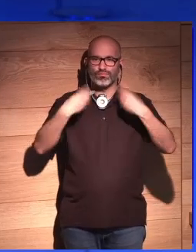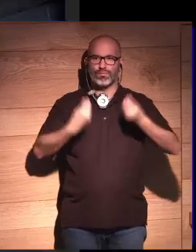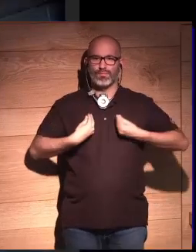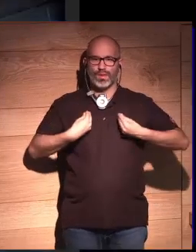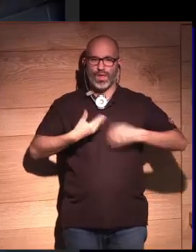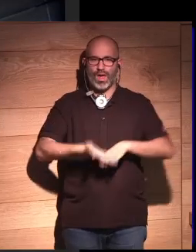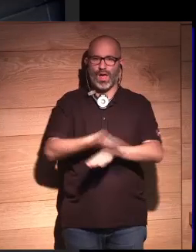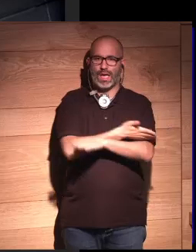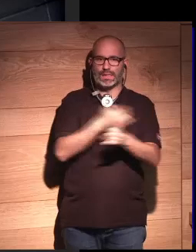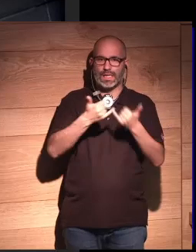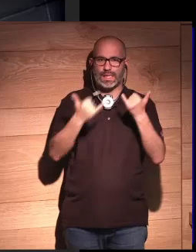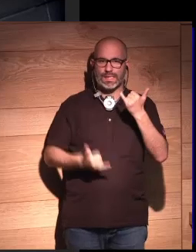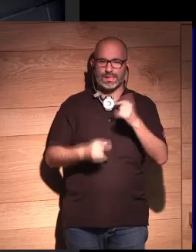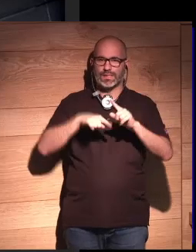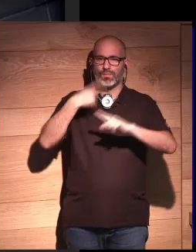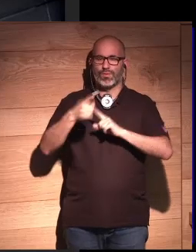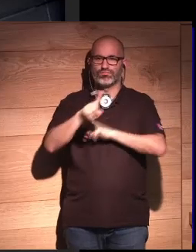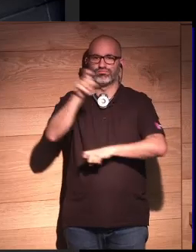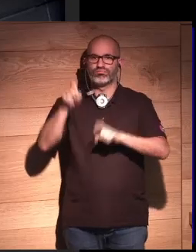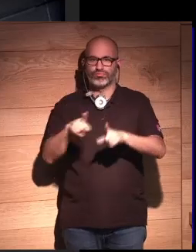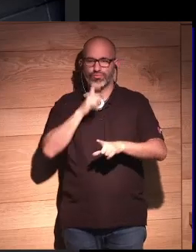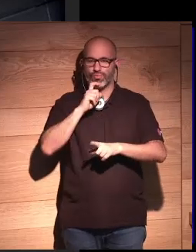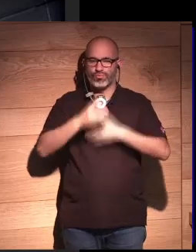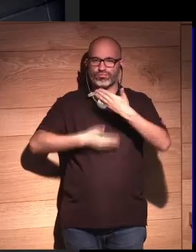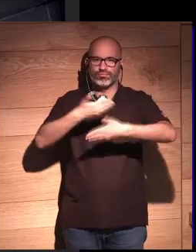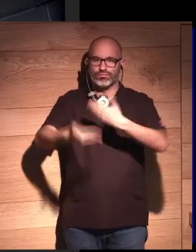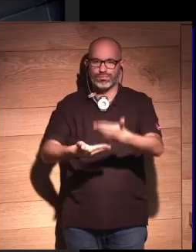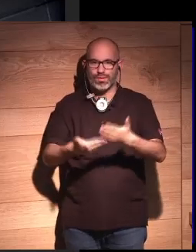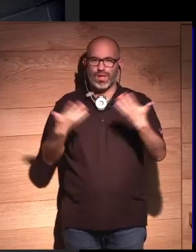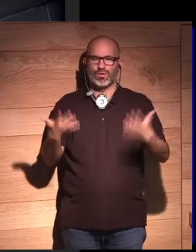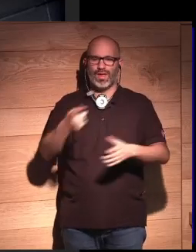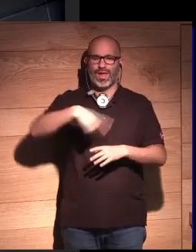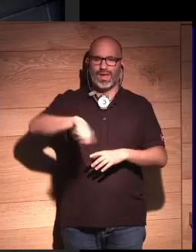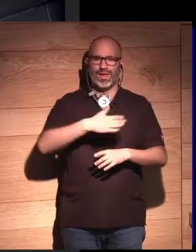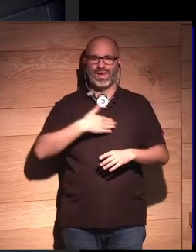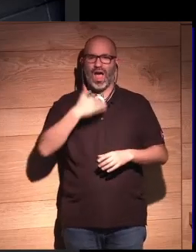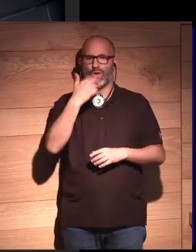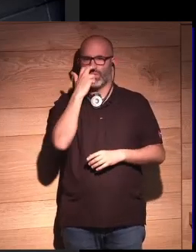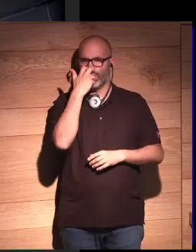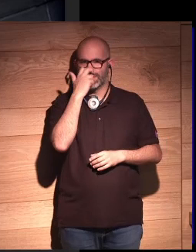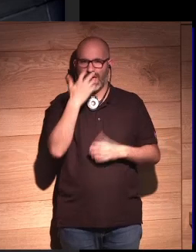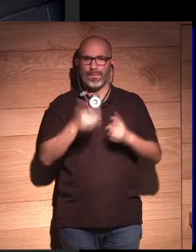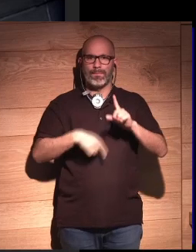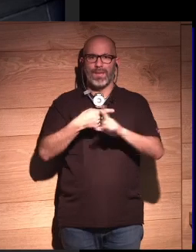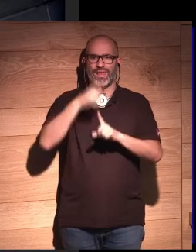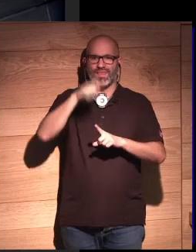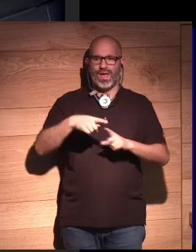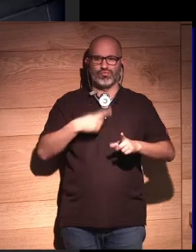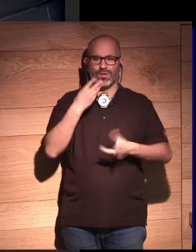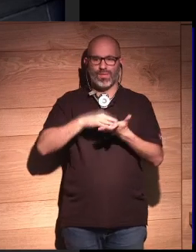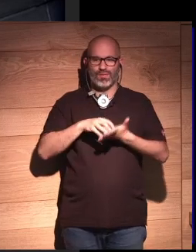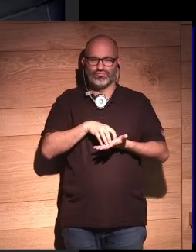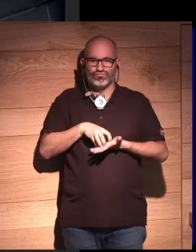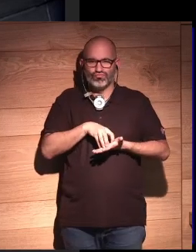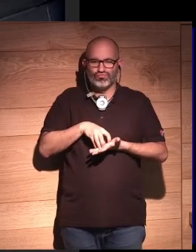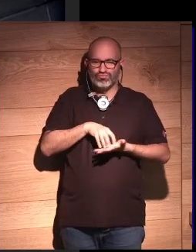question, of curiosity, but actually looking for answers. And there were a number of new business models that were coming out of New Frontier that people were taking note